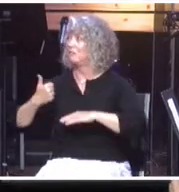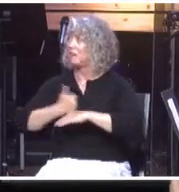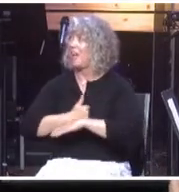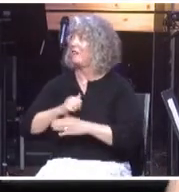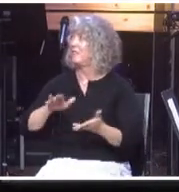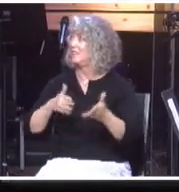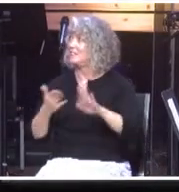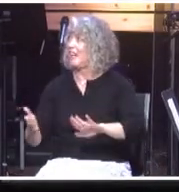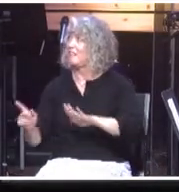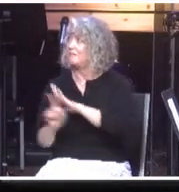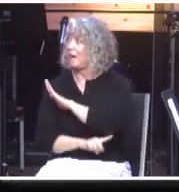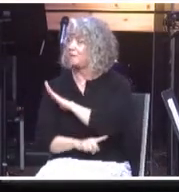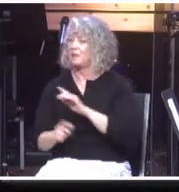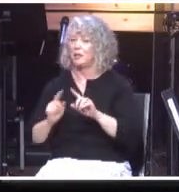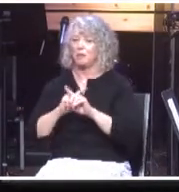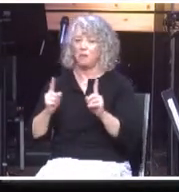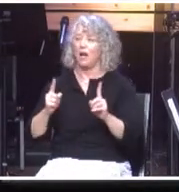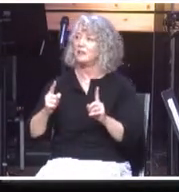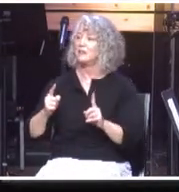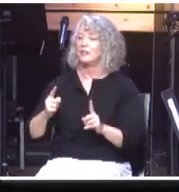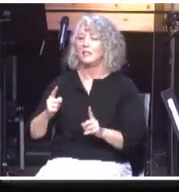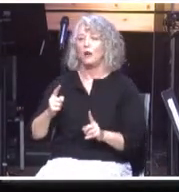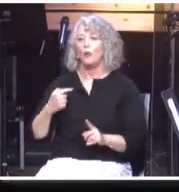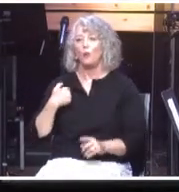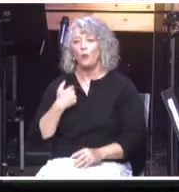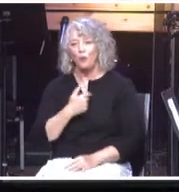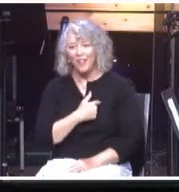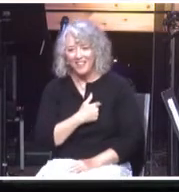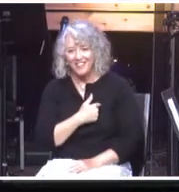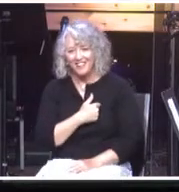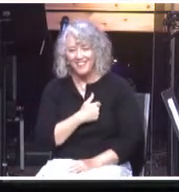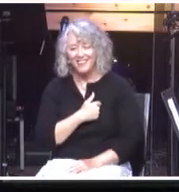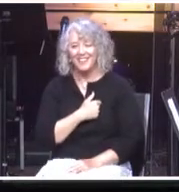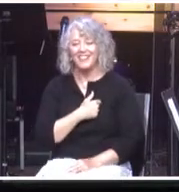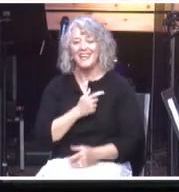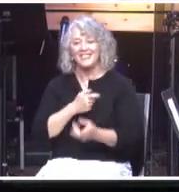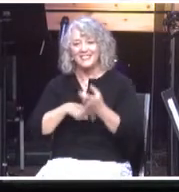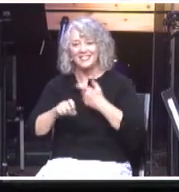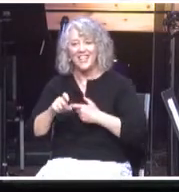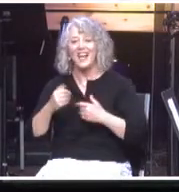us through Christ with forgiveness and blessing.